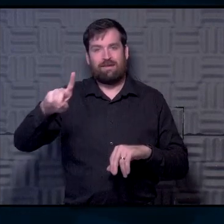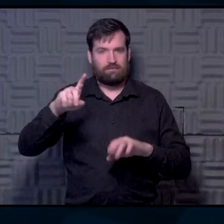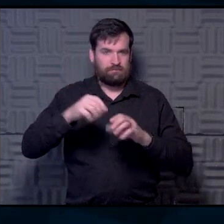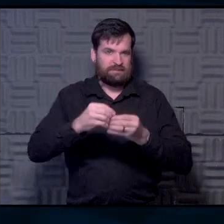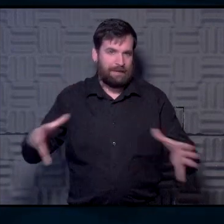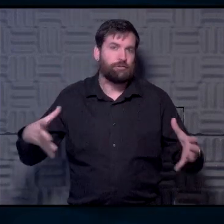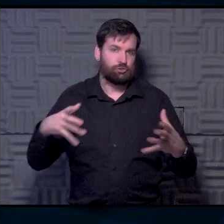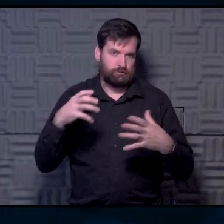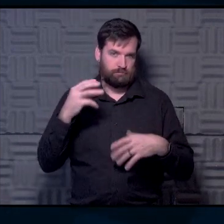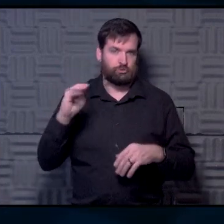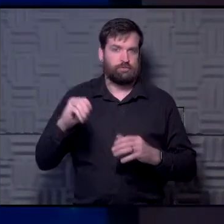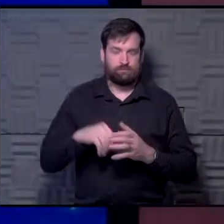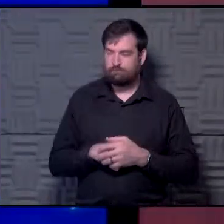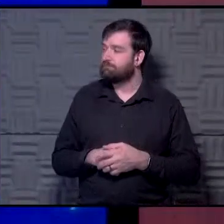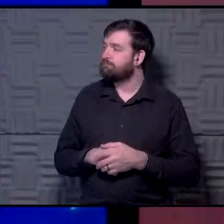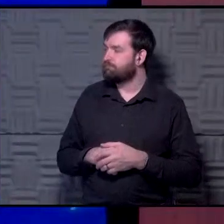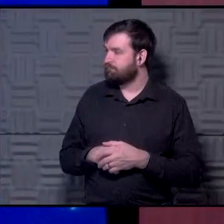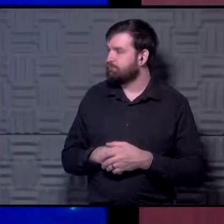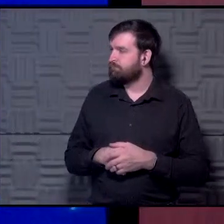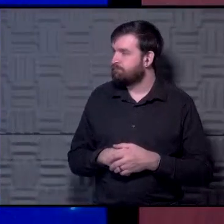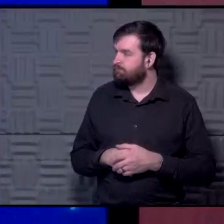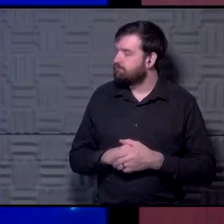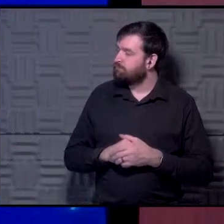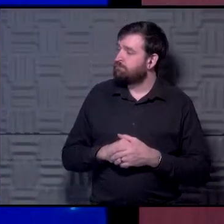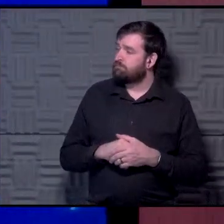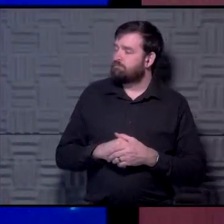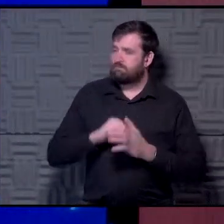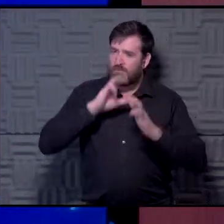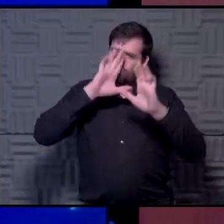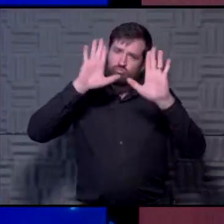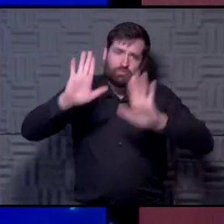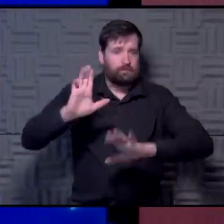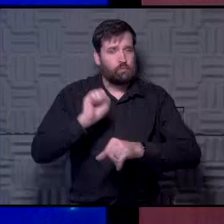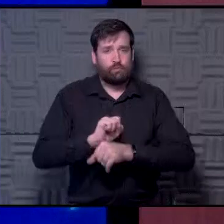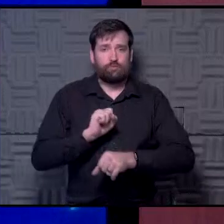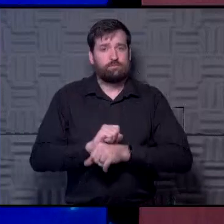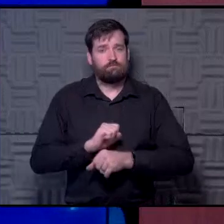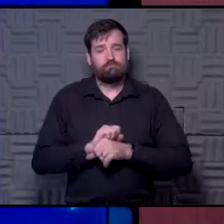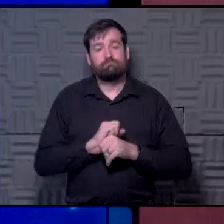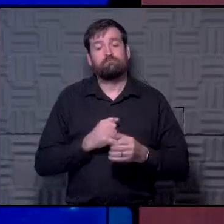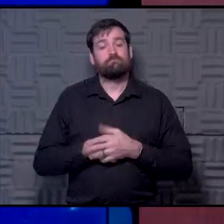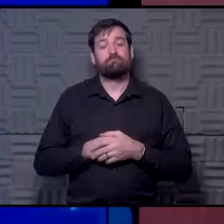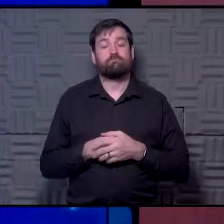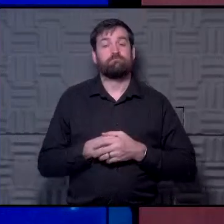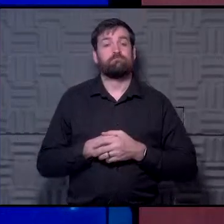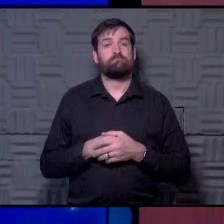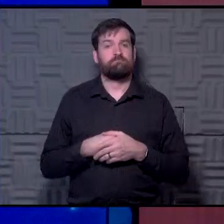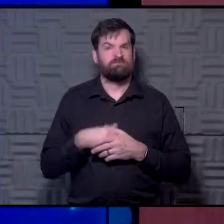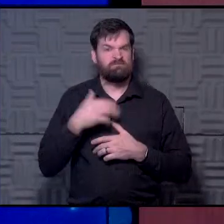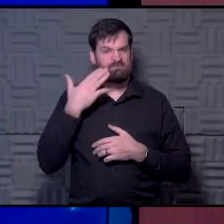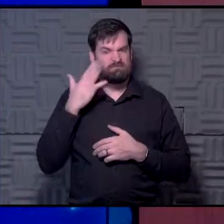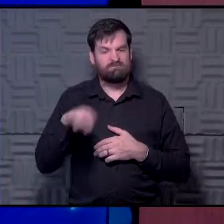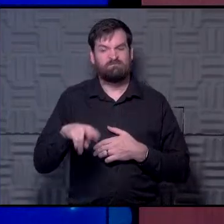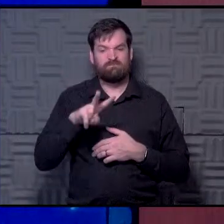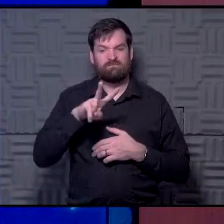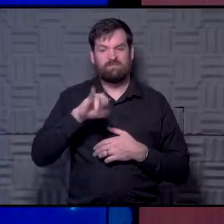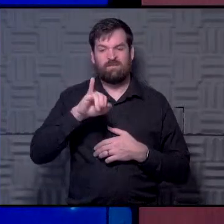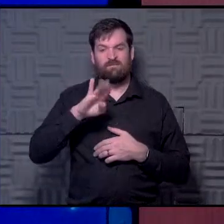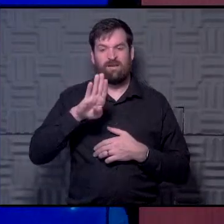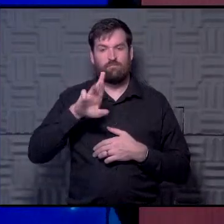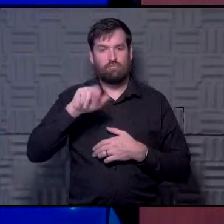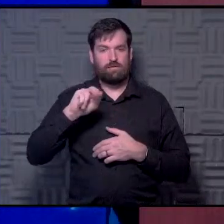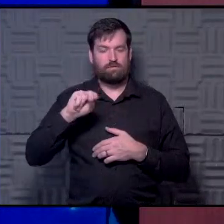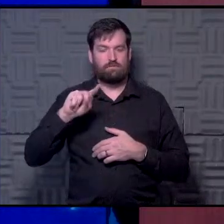of Missouri. Yeah, that's such great work, and to say that I know Vibrant, which